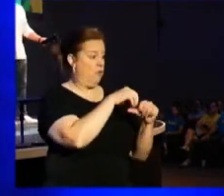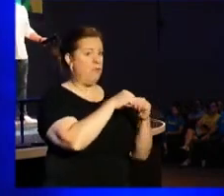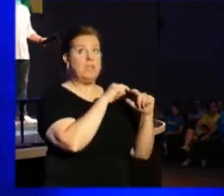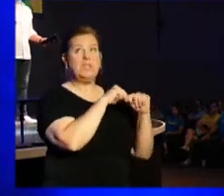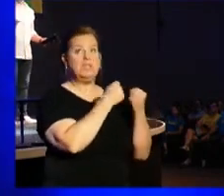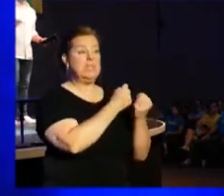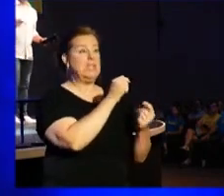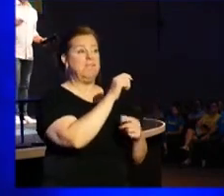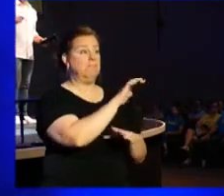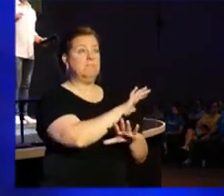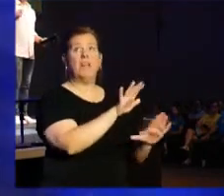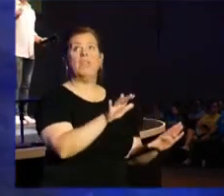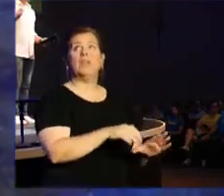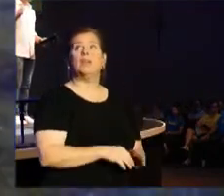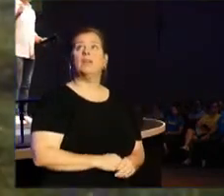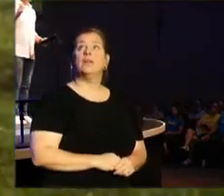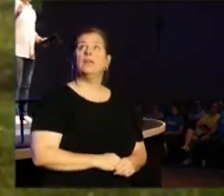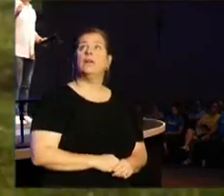out.